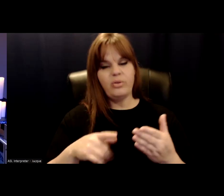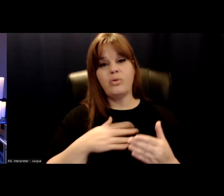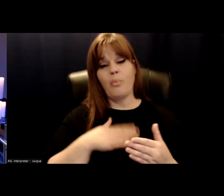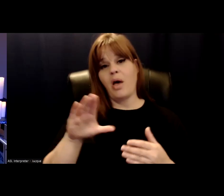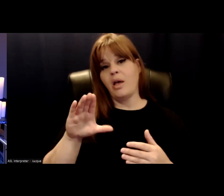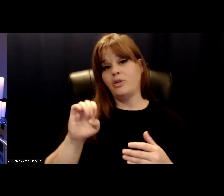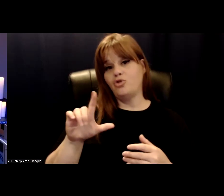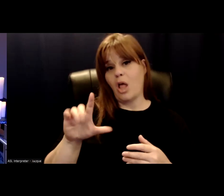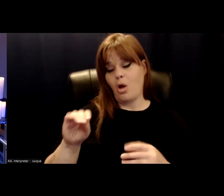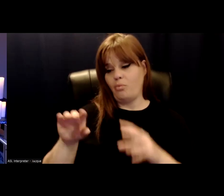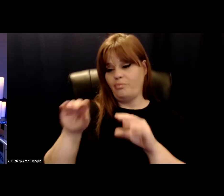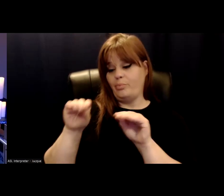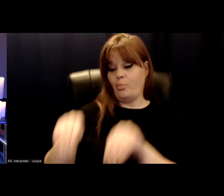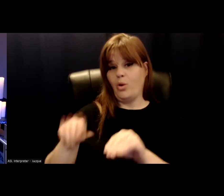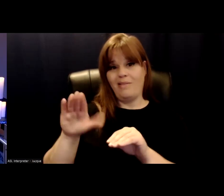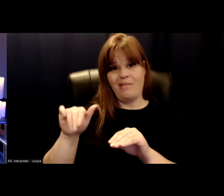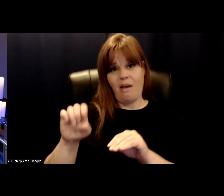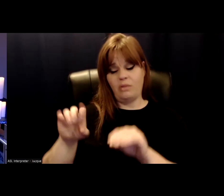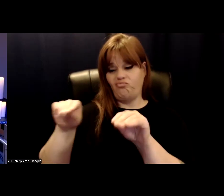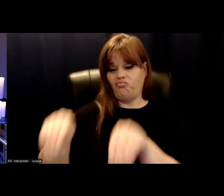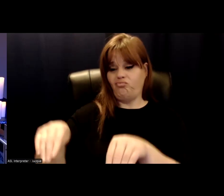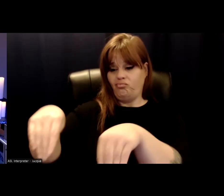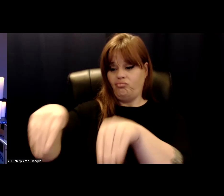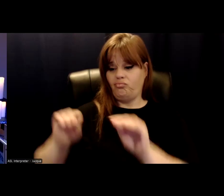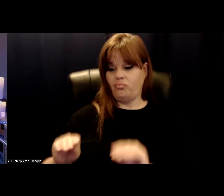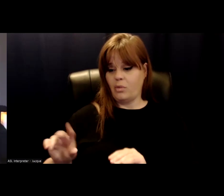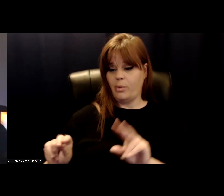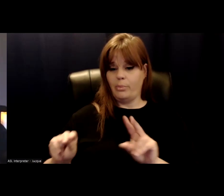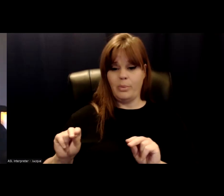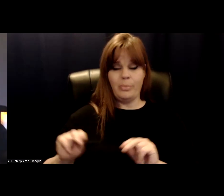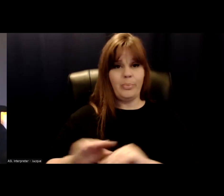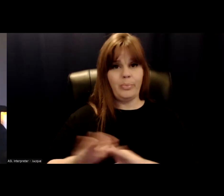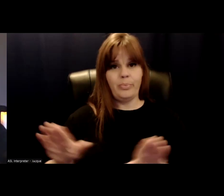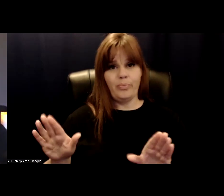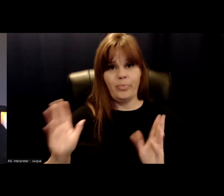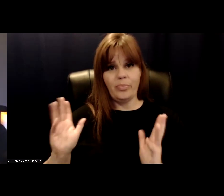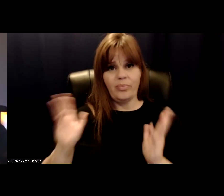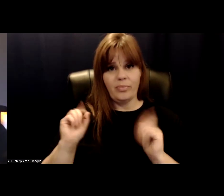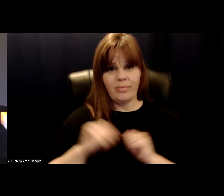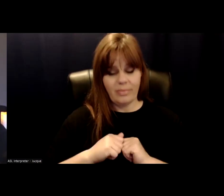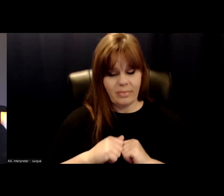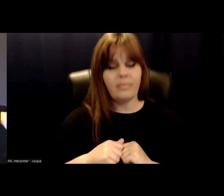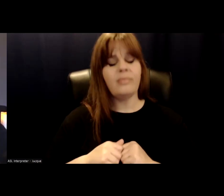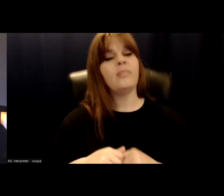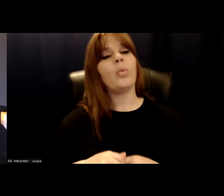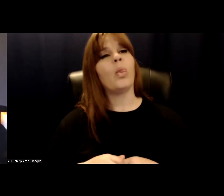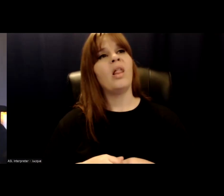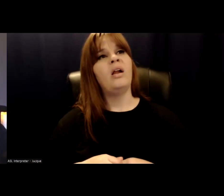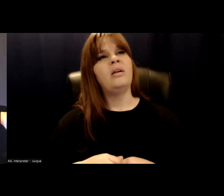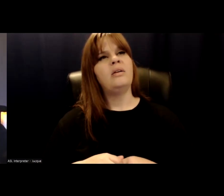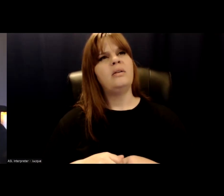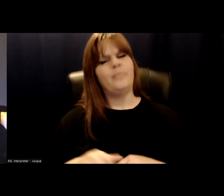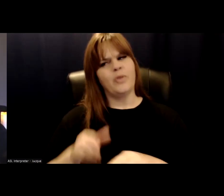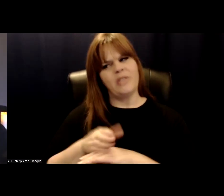and left it there. And it was during this time that I started really asking questions and